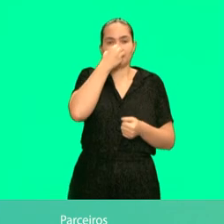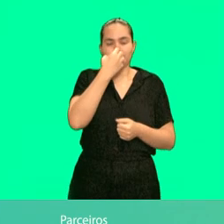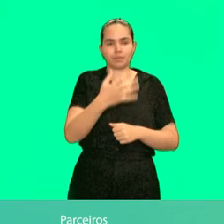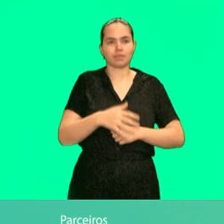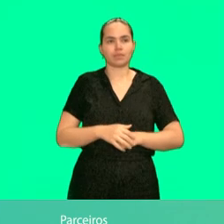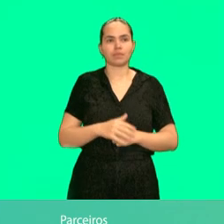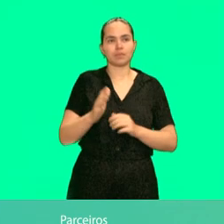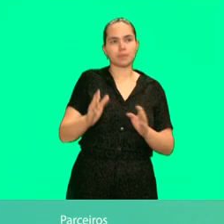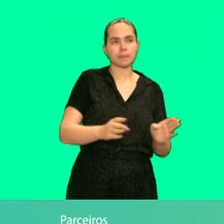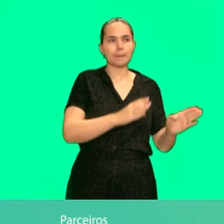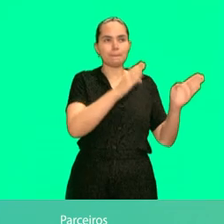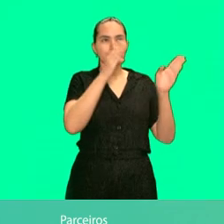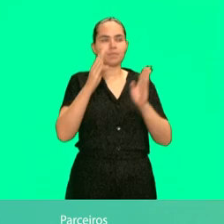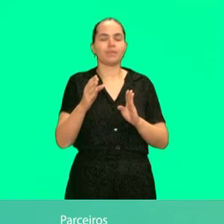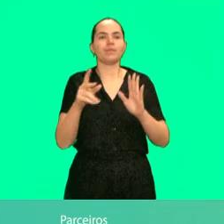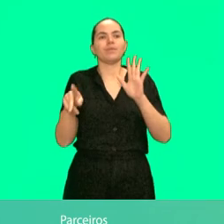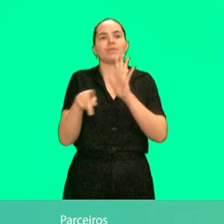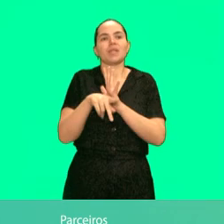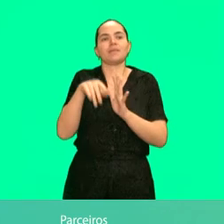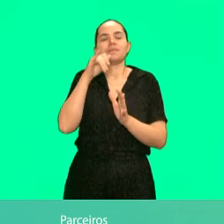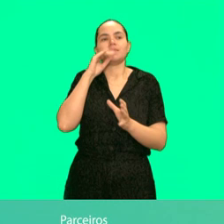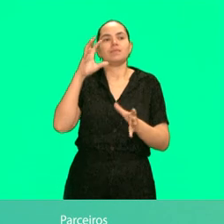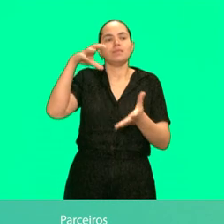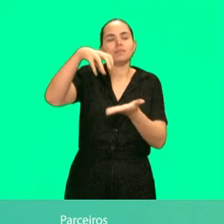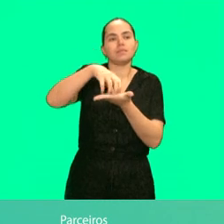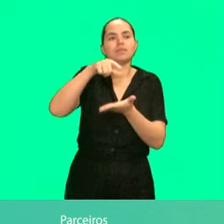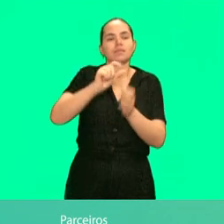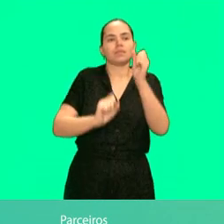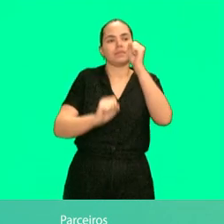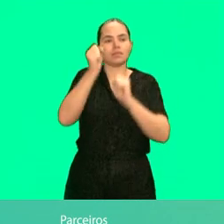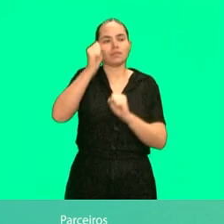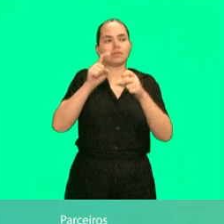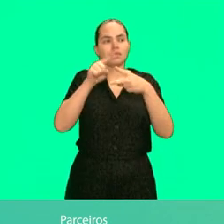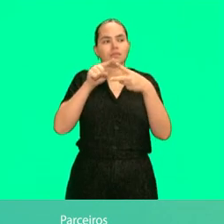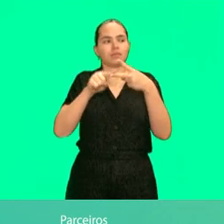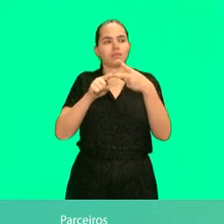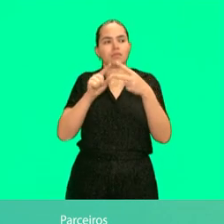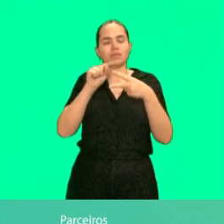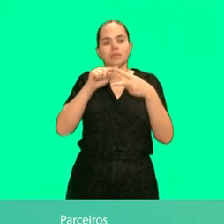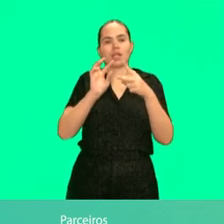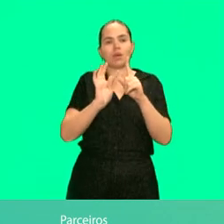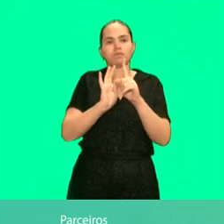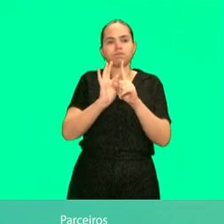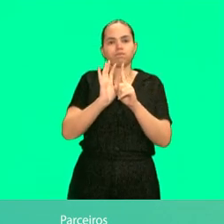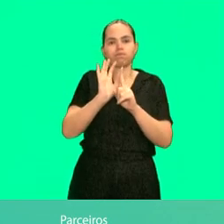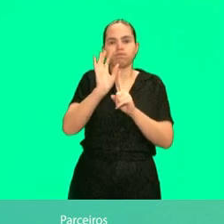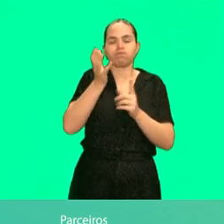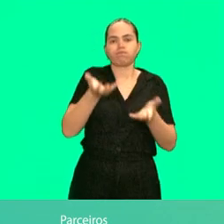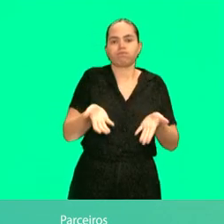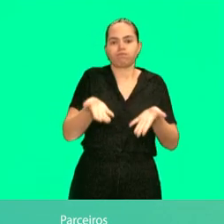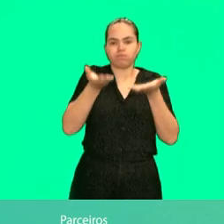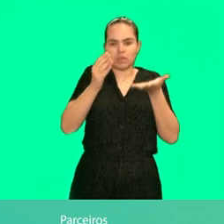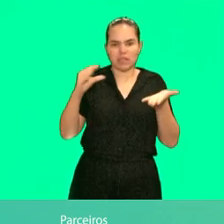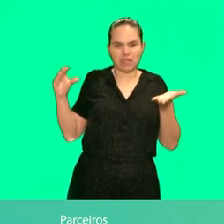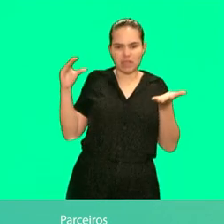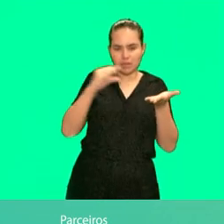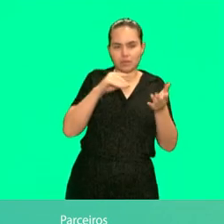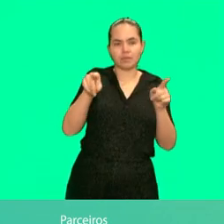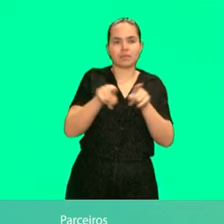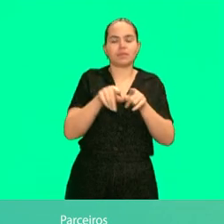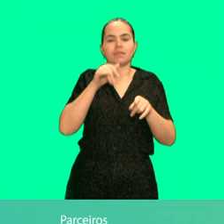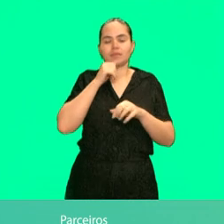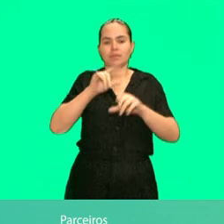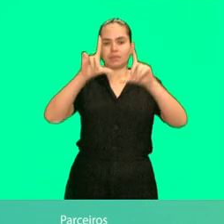would benefit from high-quality hydrogen. And in the steel milling, we have two areas,